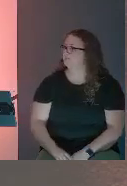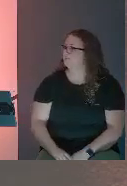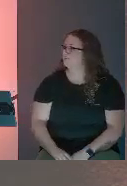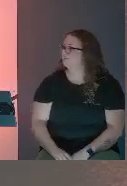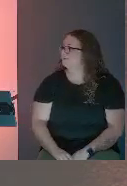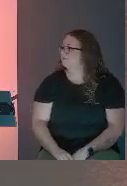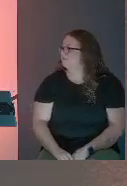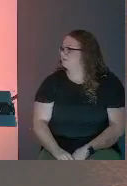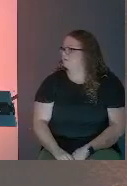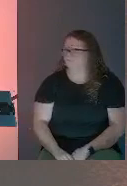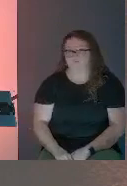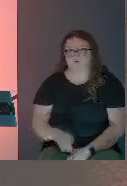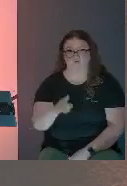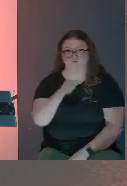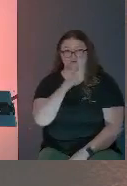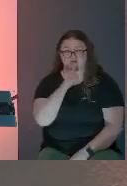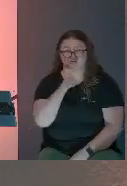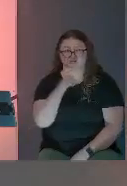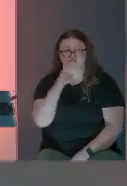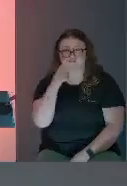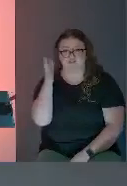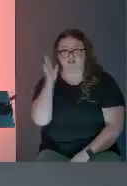Yea, are you sure he said that?